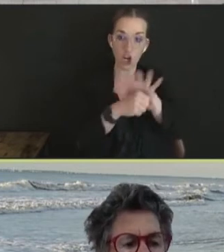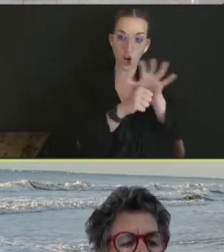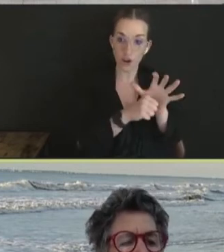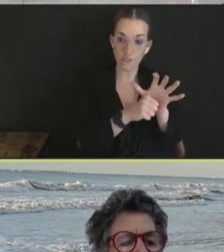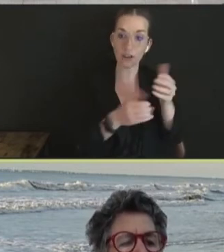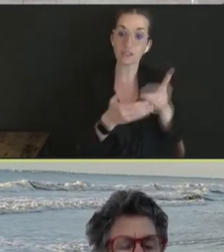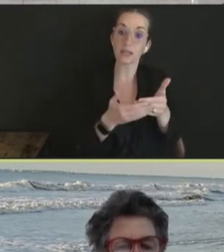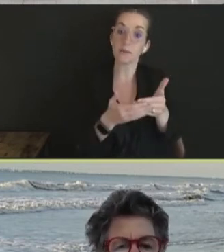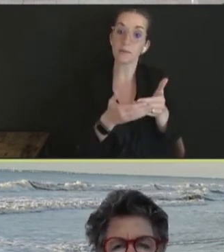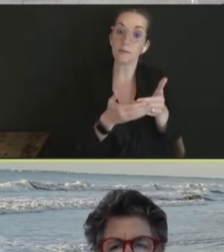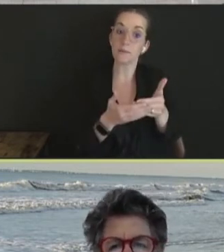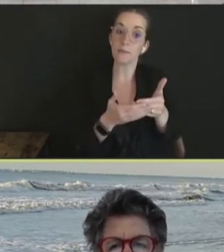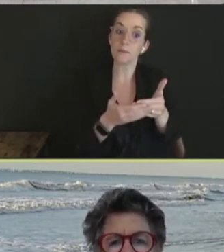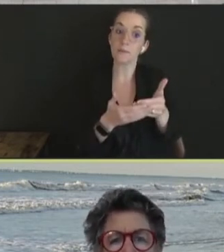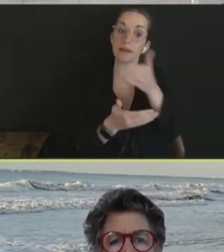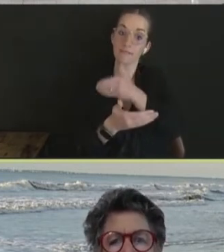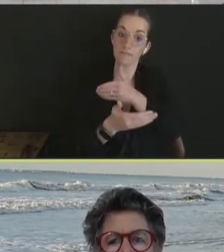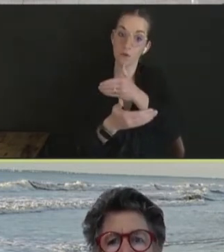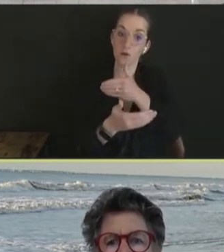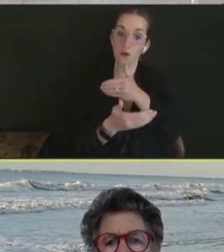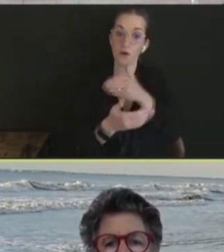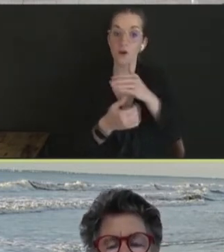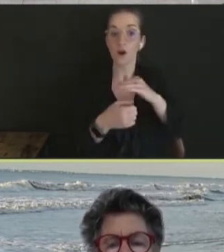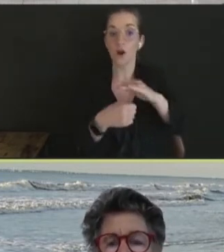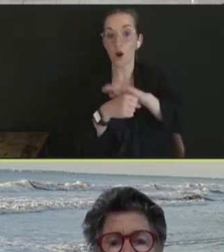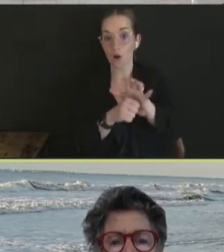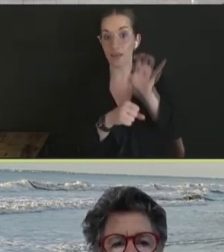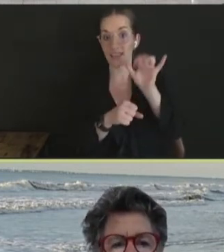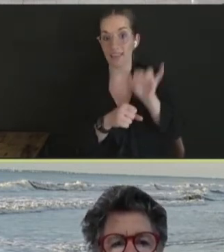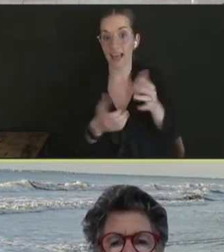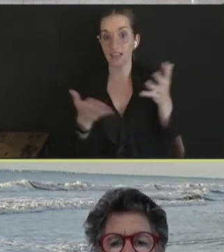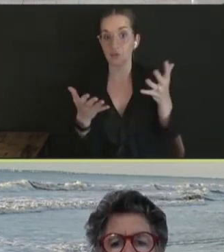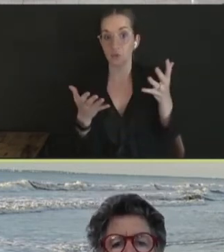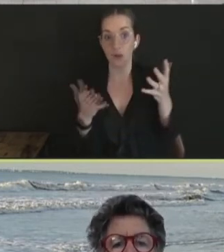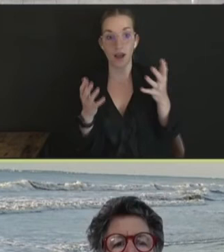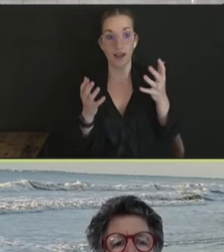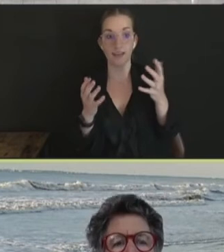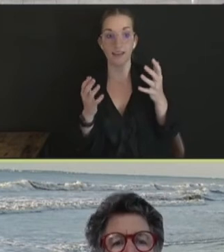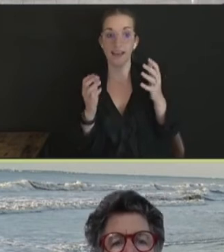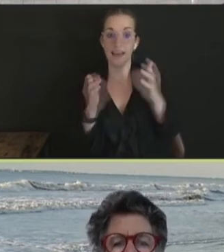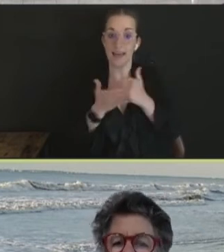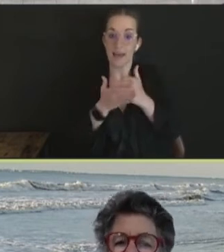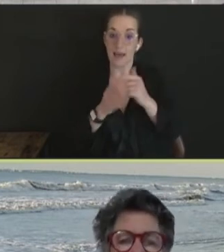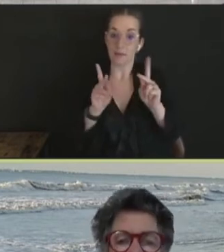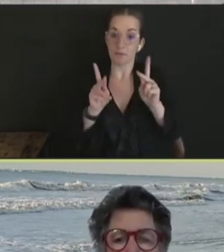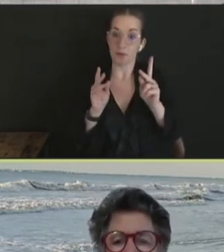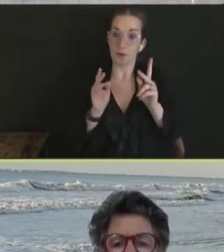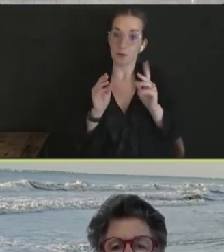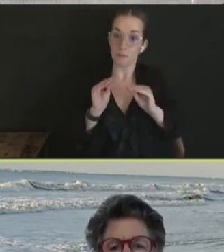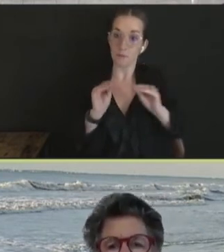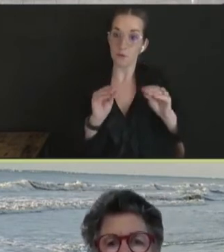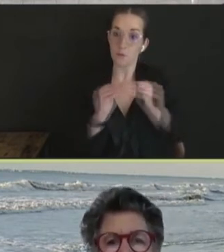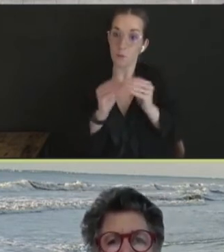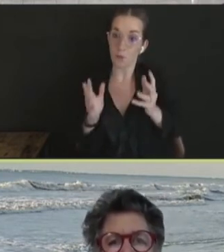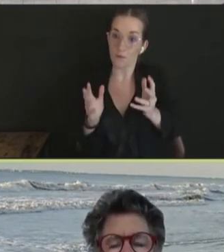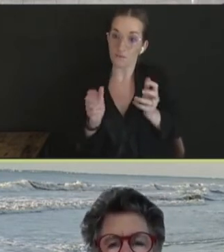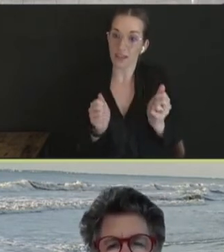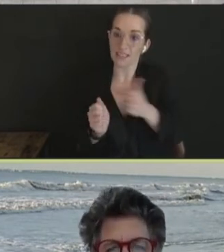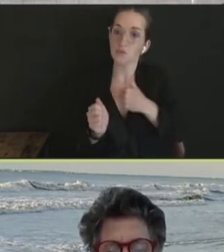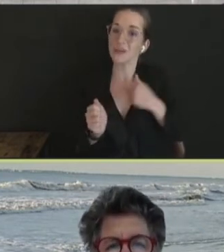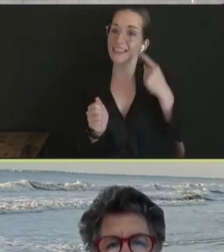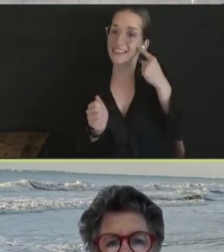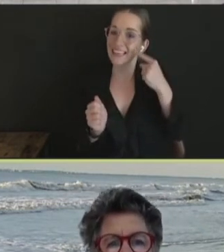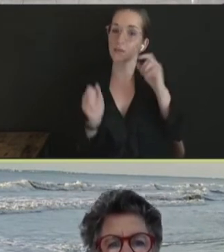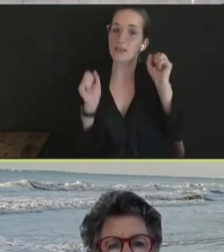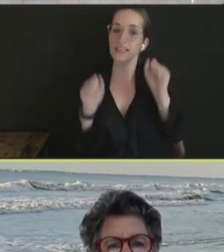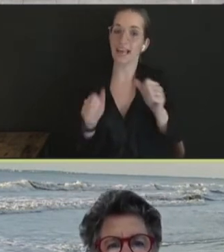before COVID, and it's what enabled everybody to go fast And we think we can replicate this approach for other virus families.